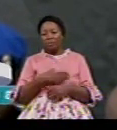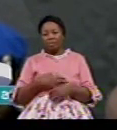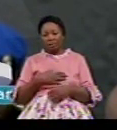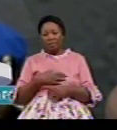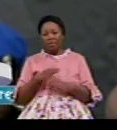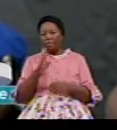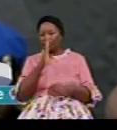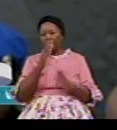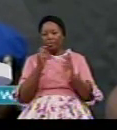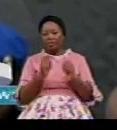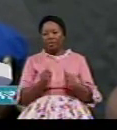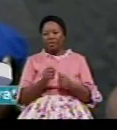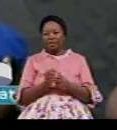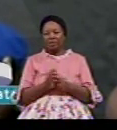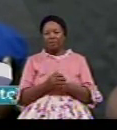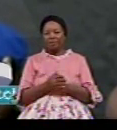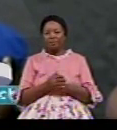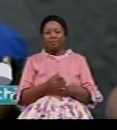tonight.